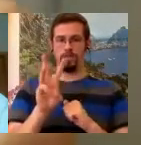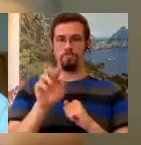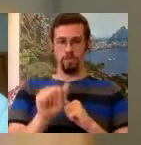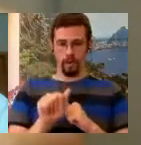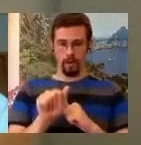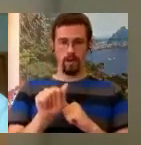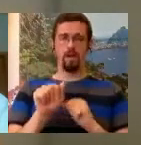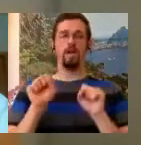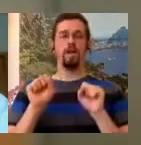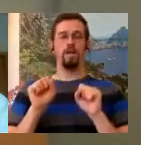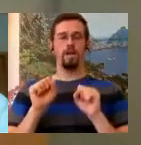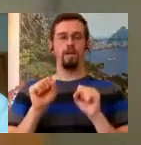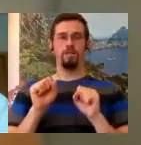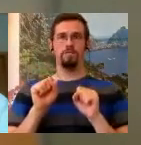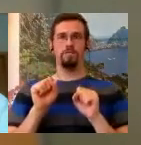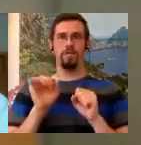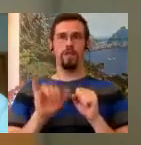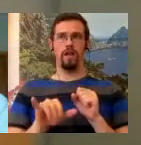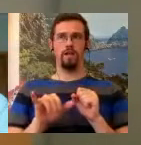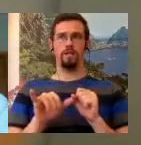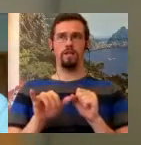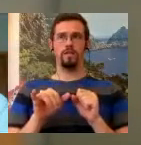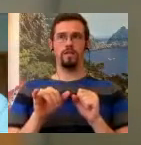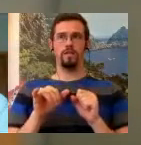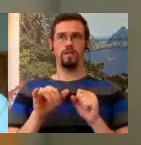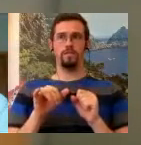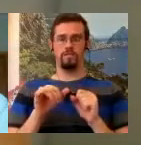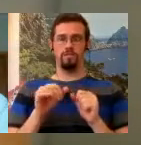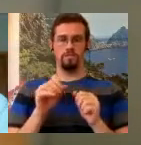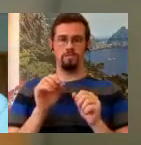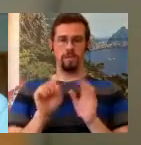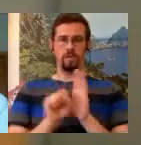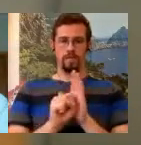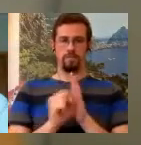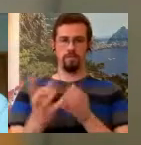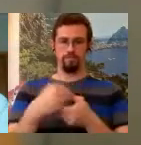code for the glyphs.